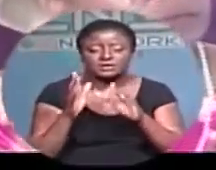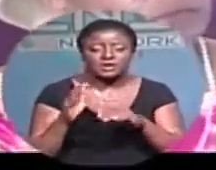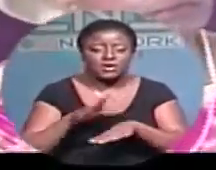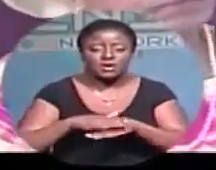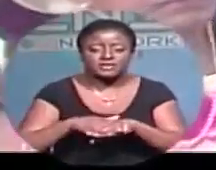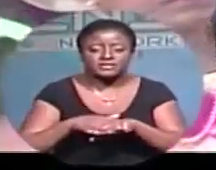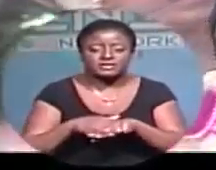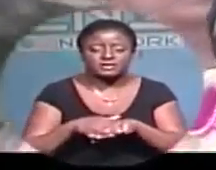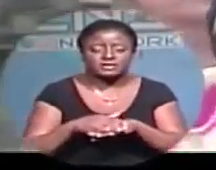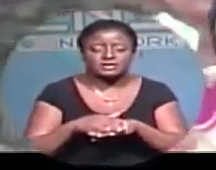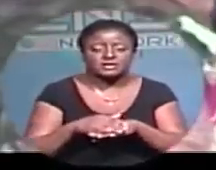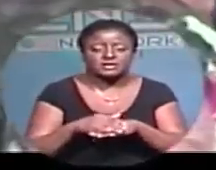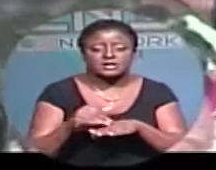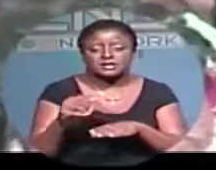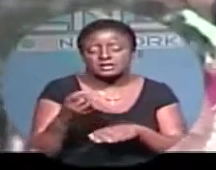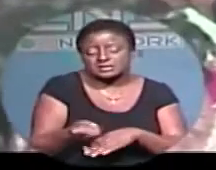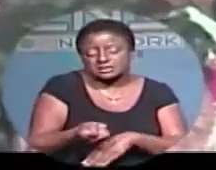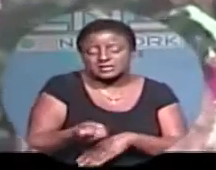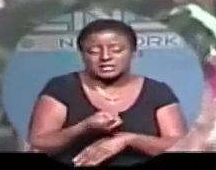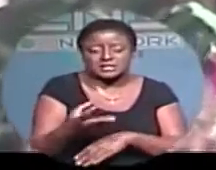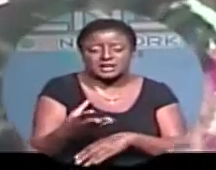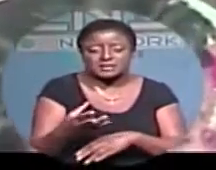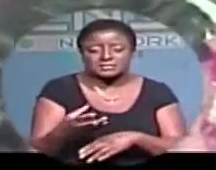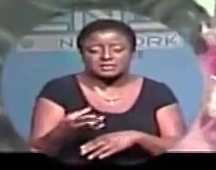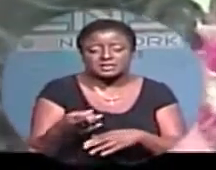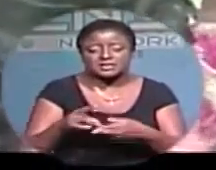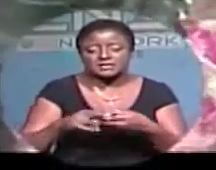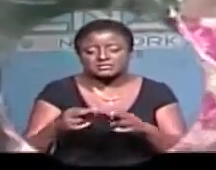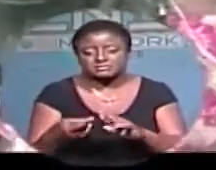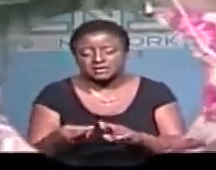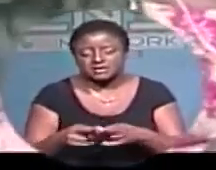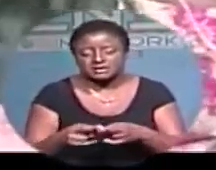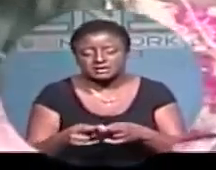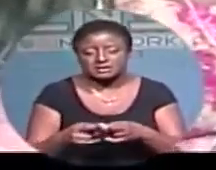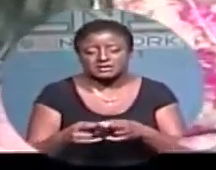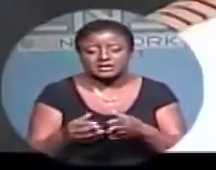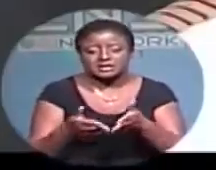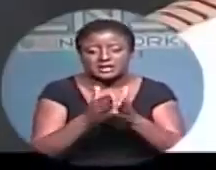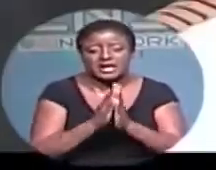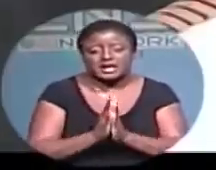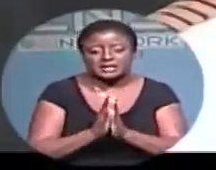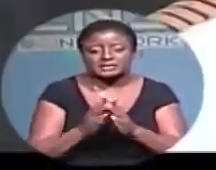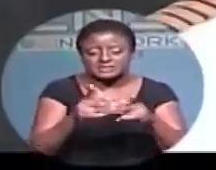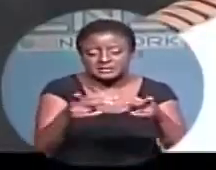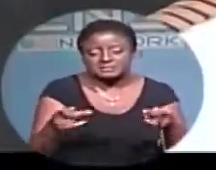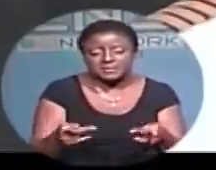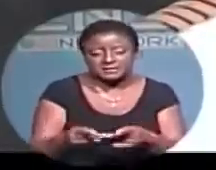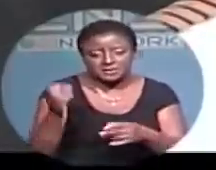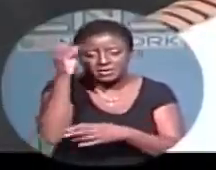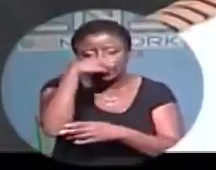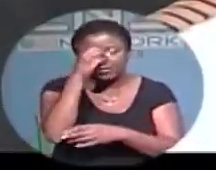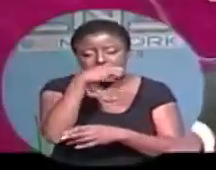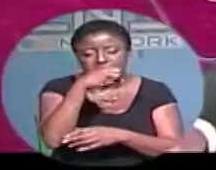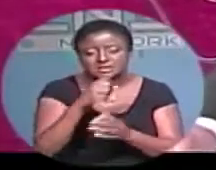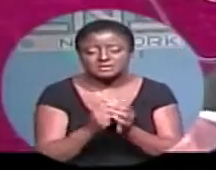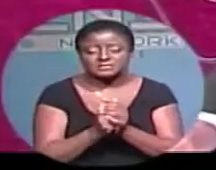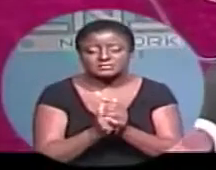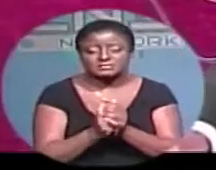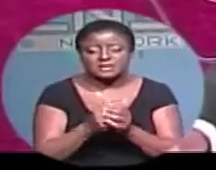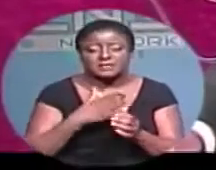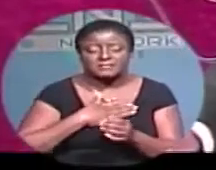administration promises to get and act on public consensus once and for all. My government would also hold a